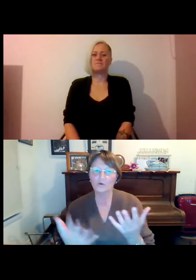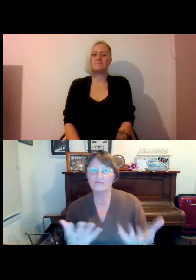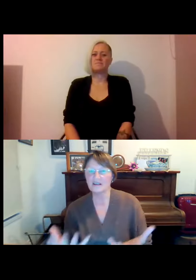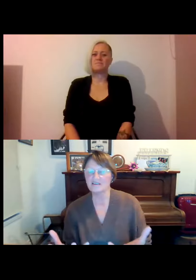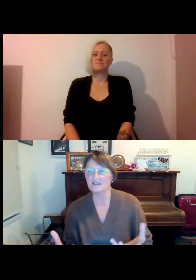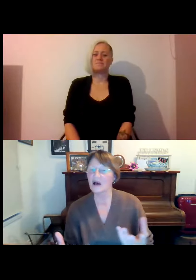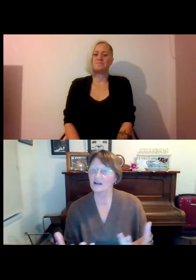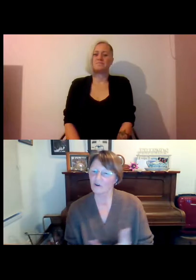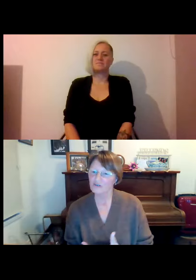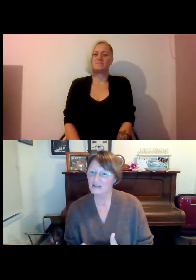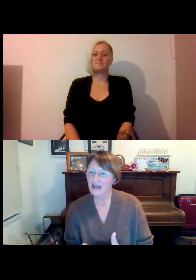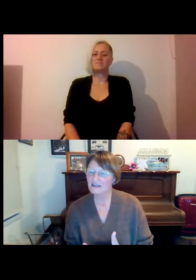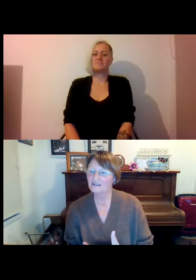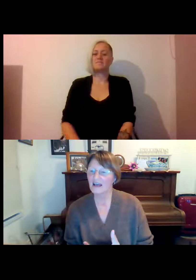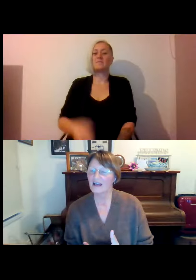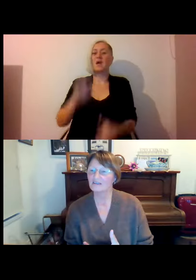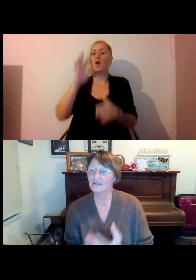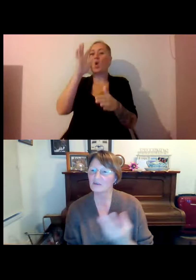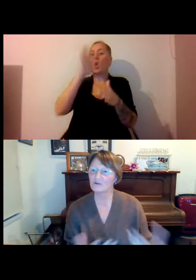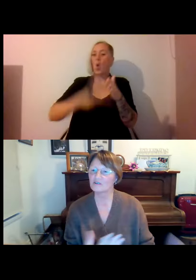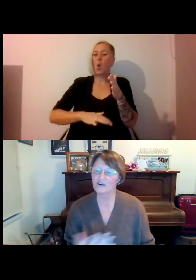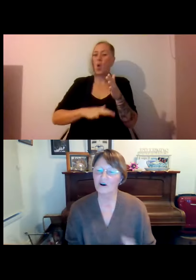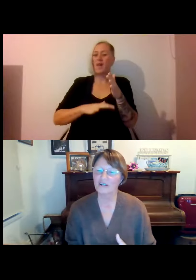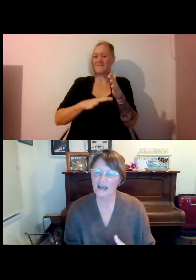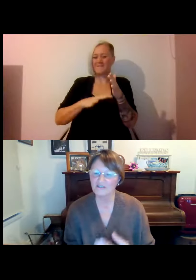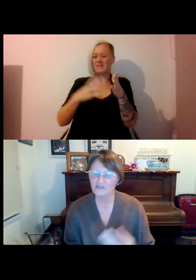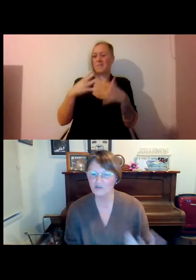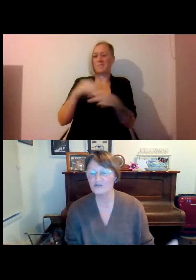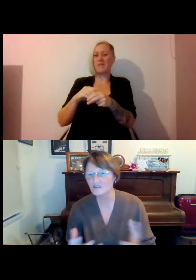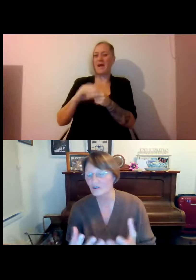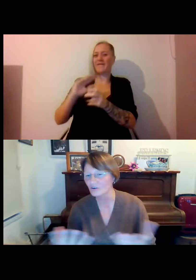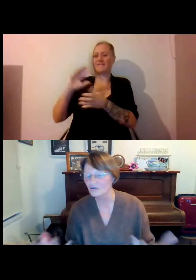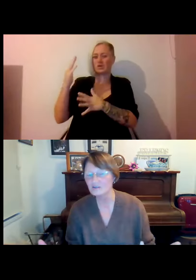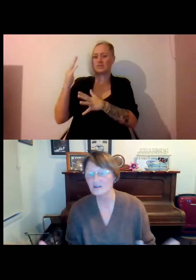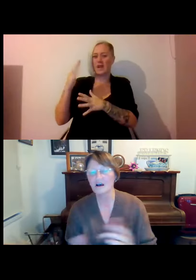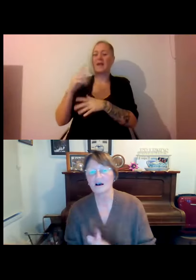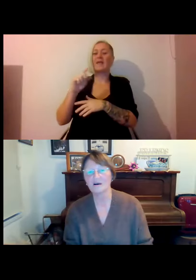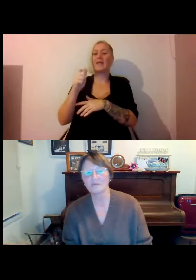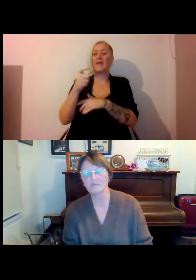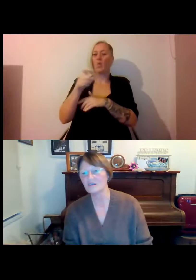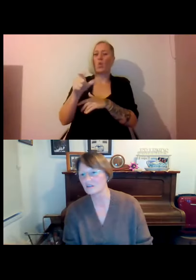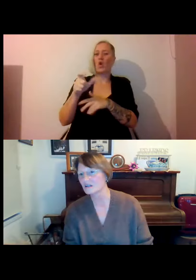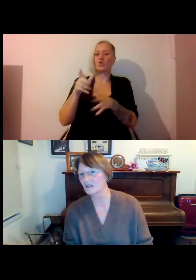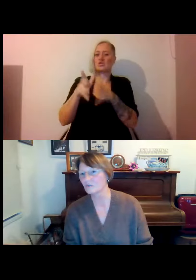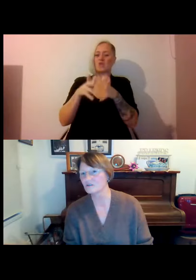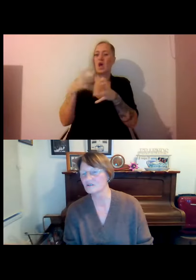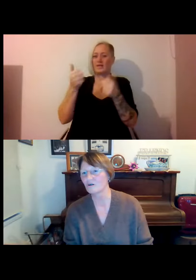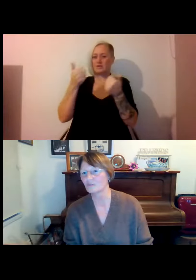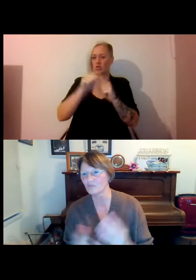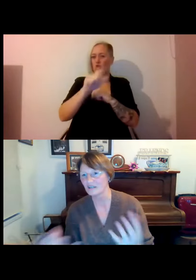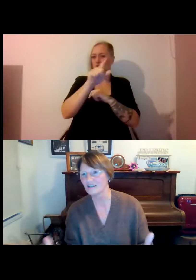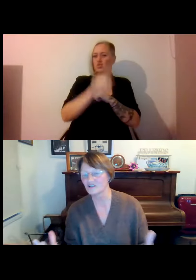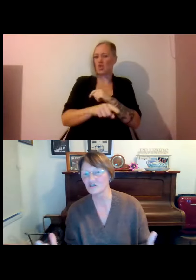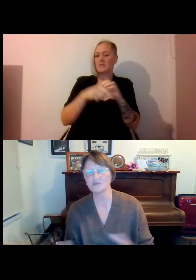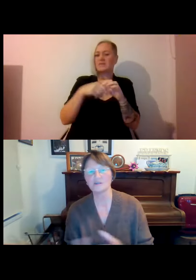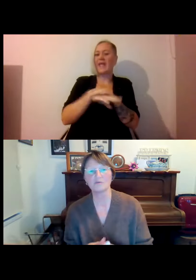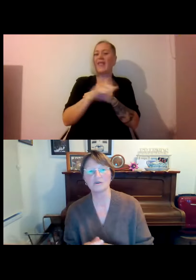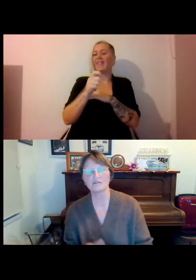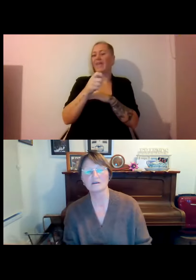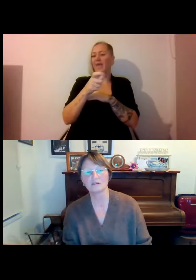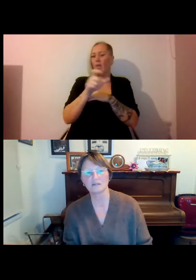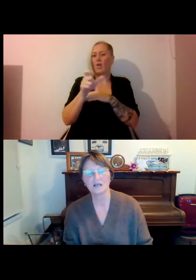all of these are part of AUSLAN, and keyword sign has used those within the keyword sign, what they're teaching